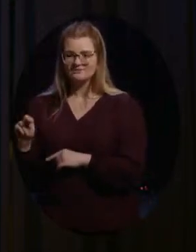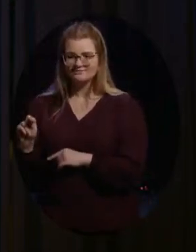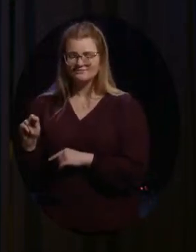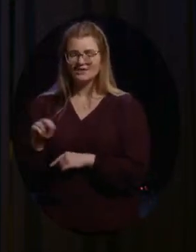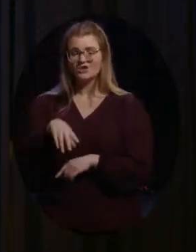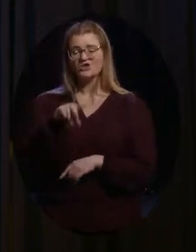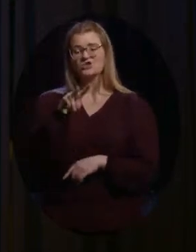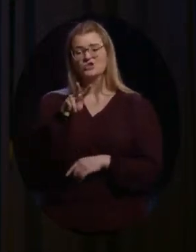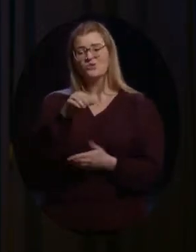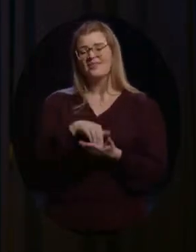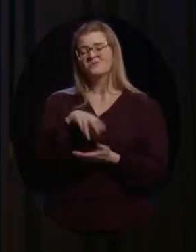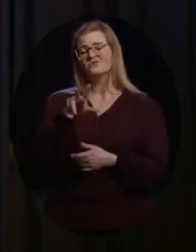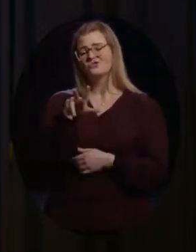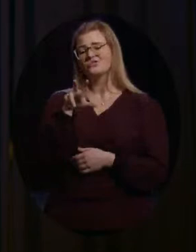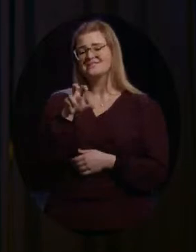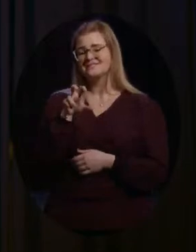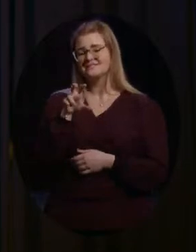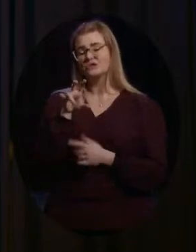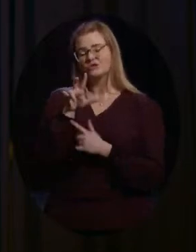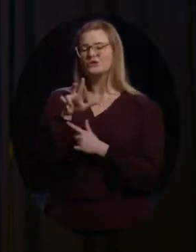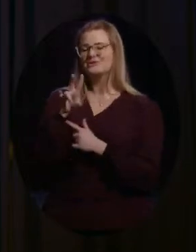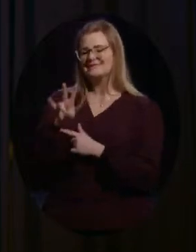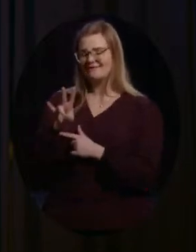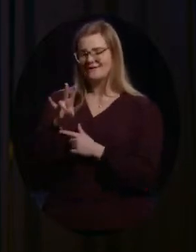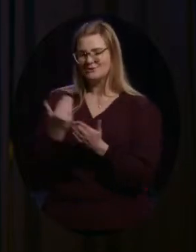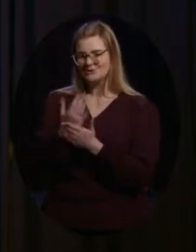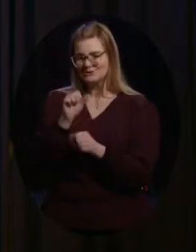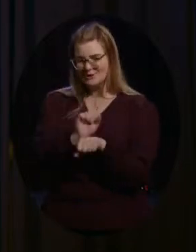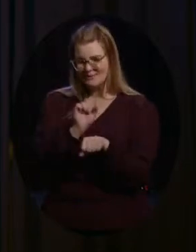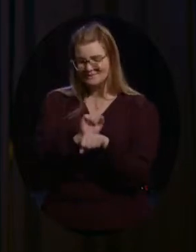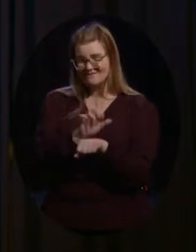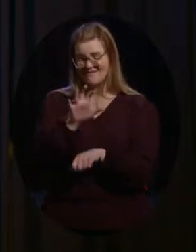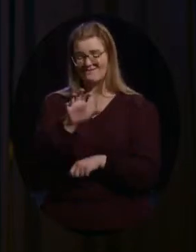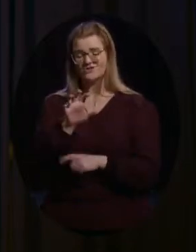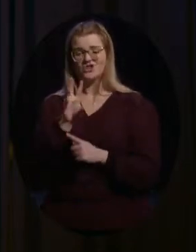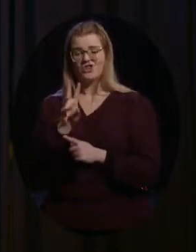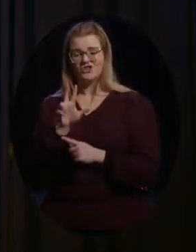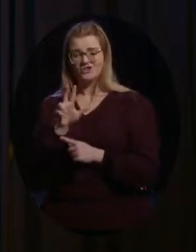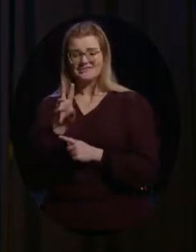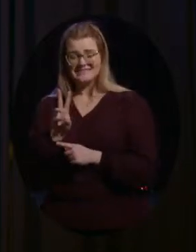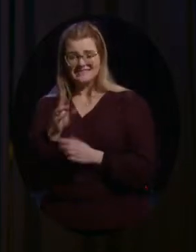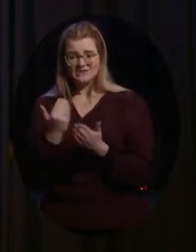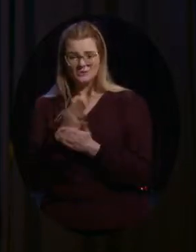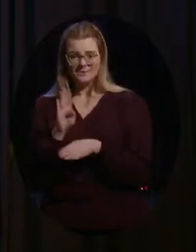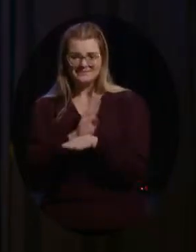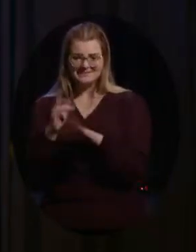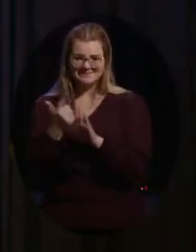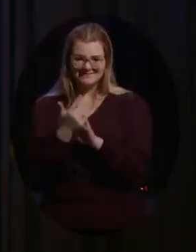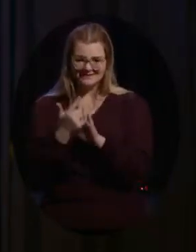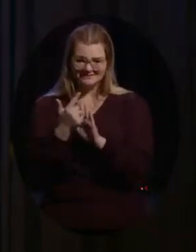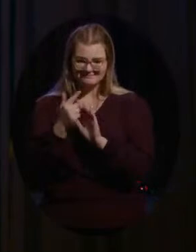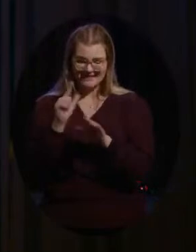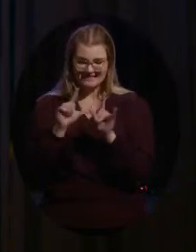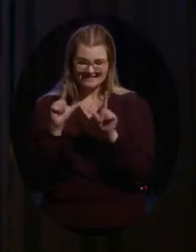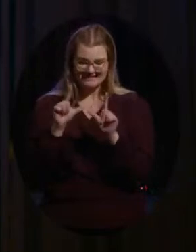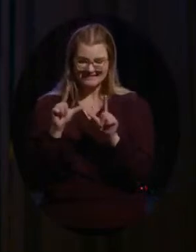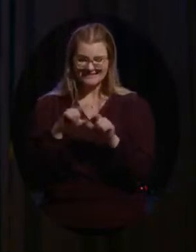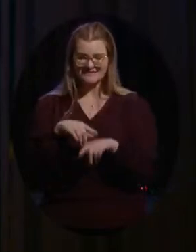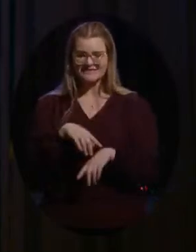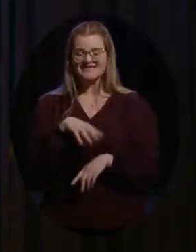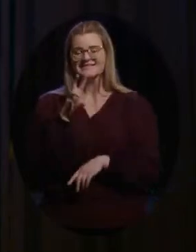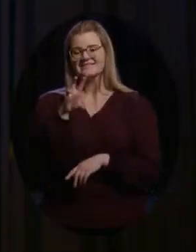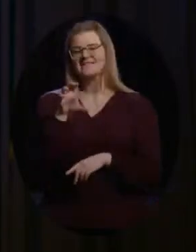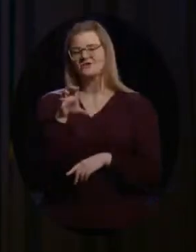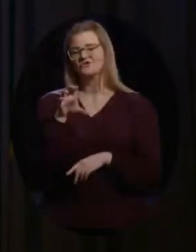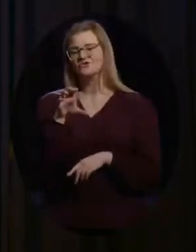2,237 new jobs, 536 new business licenses, 670 commercial business permits, and